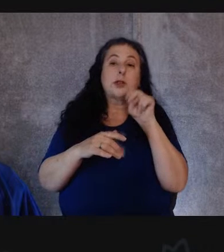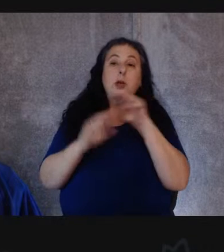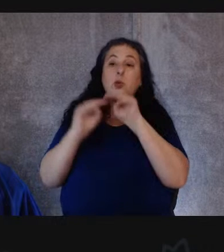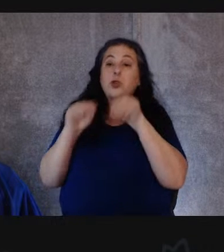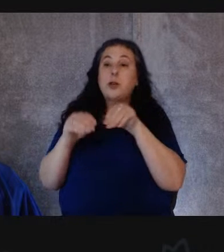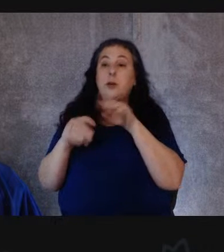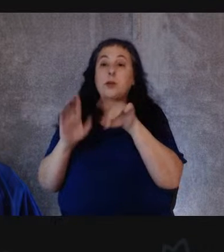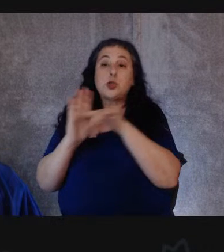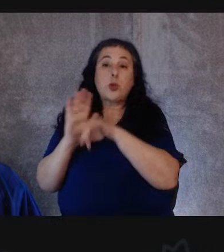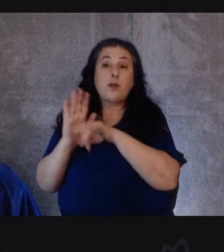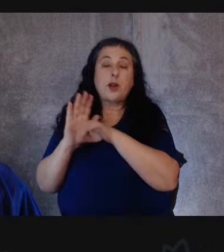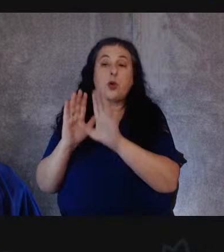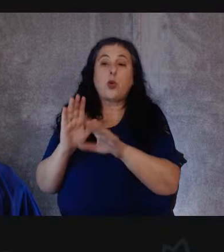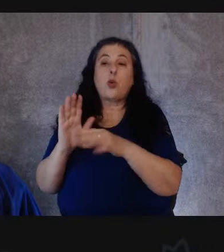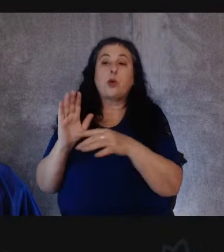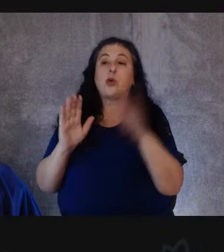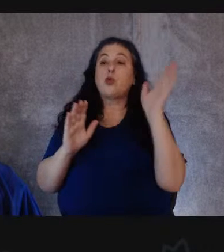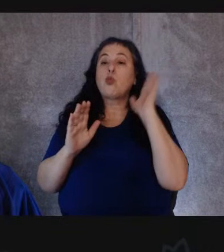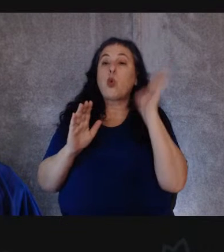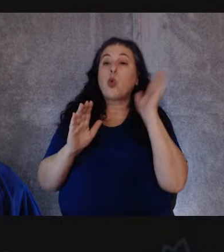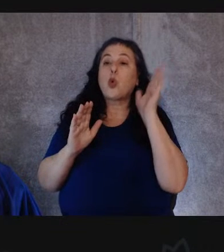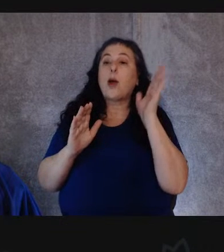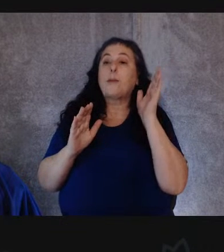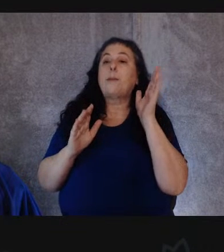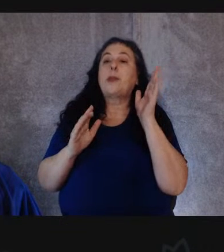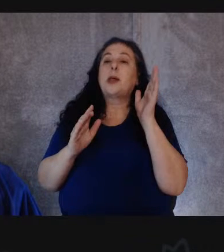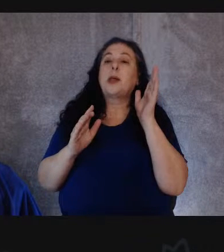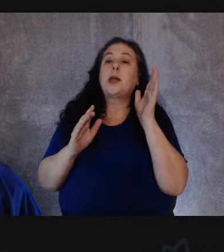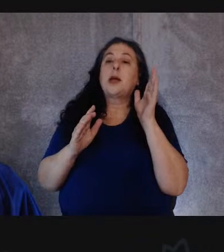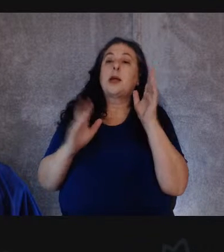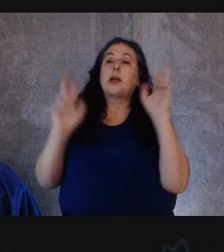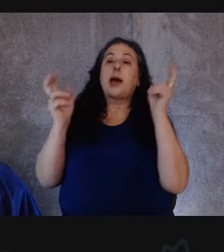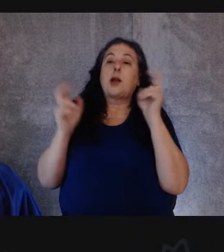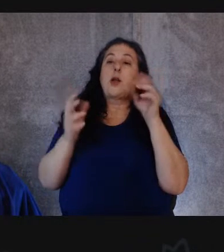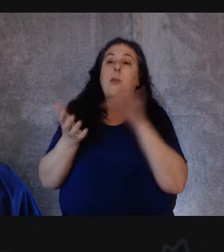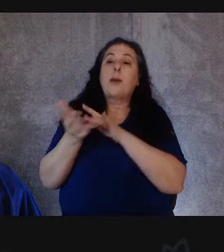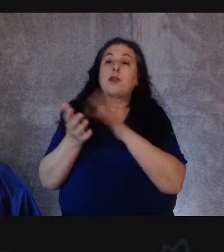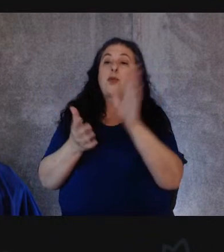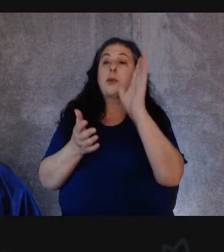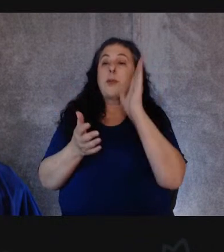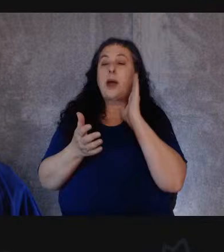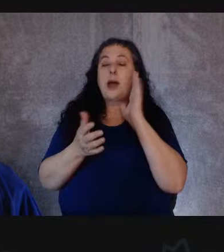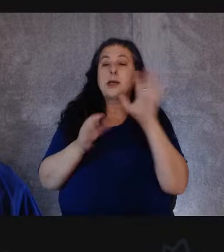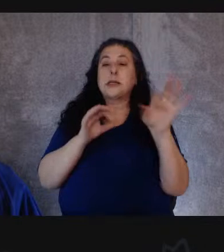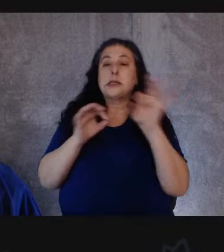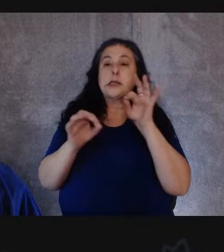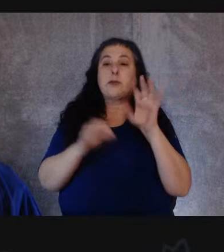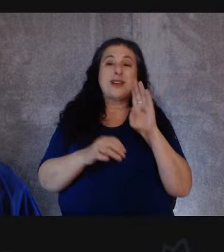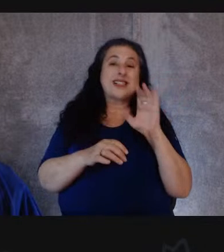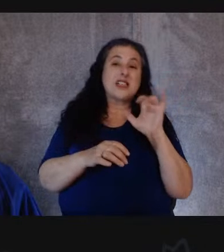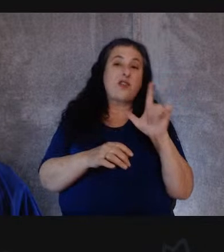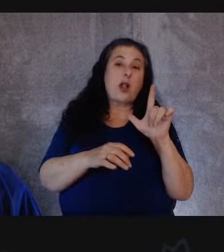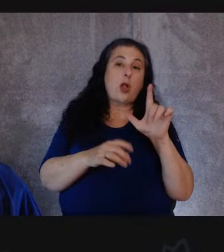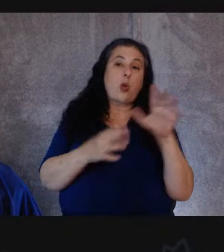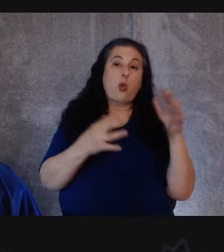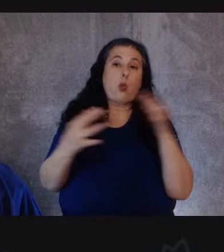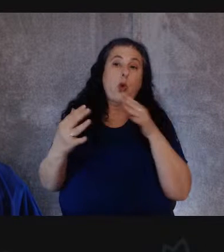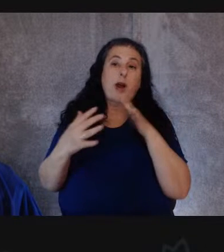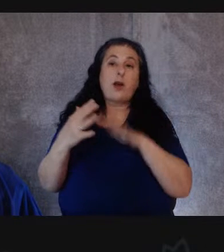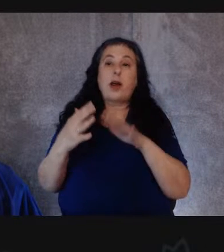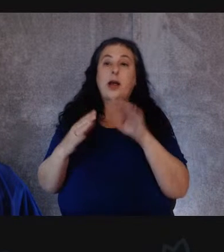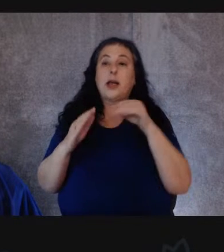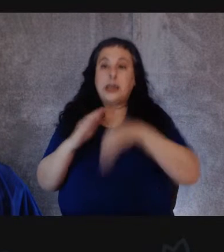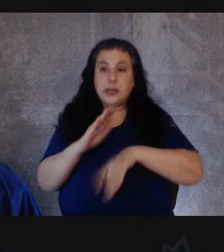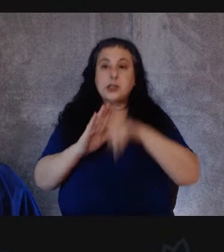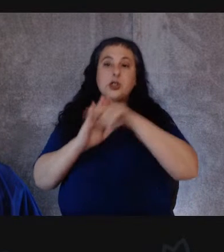Illinois, will present the program titled Medicine from the Past, a sampling of medicine from the Civil War era and Springfield area.